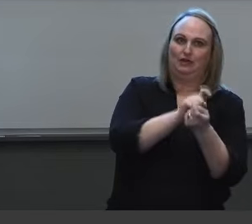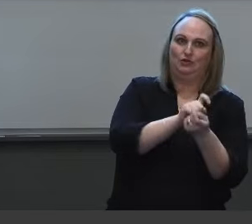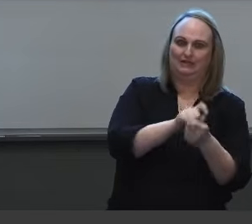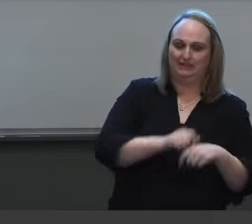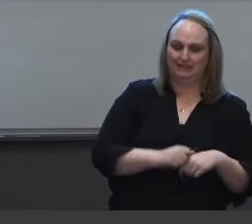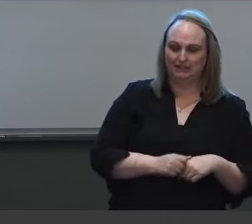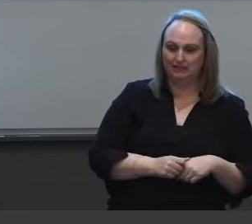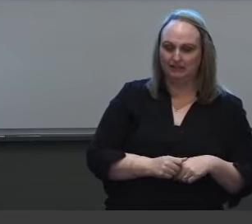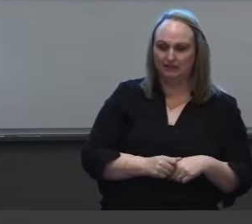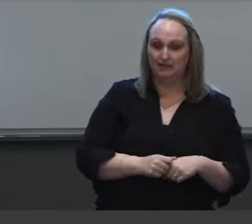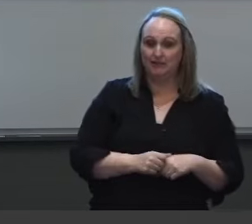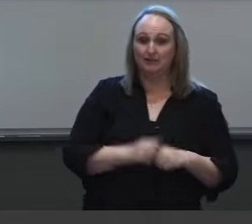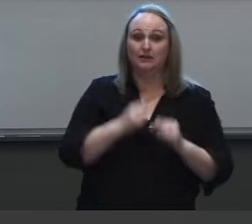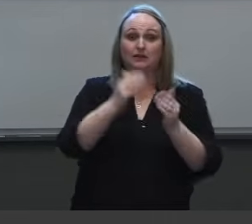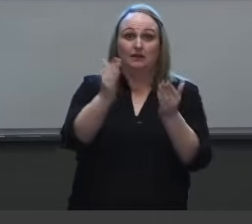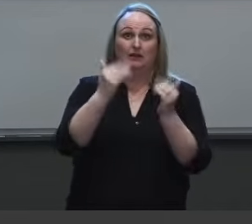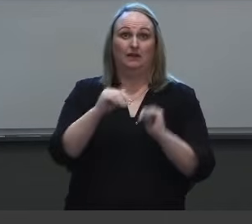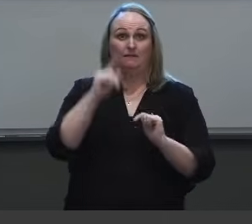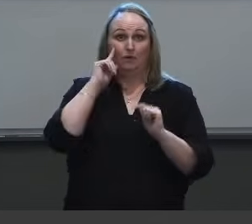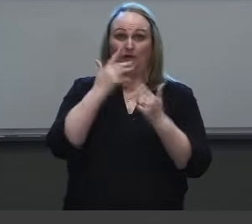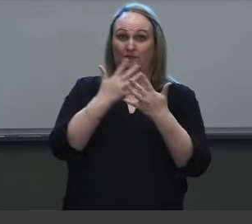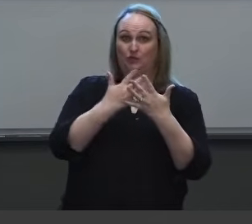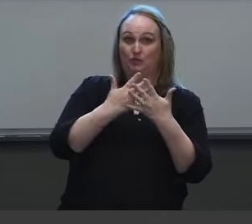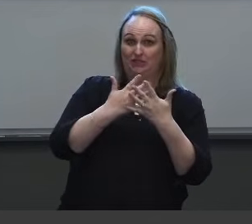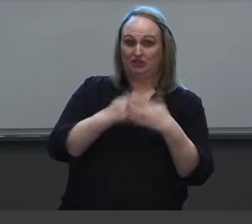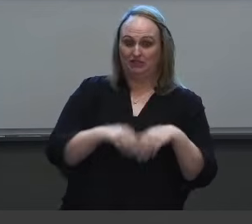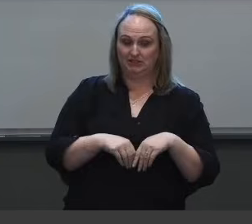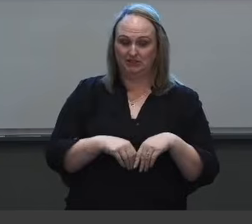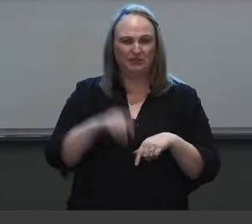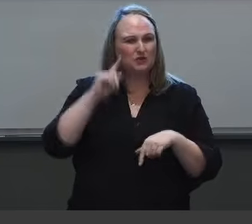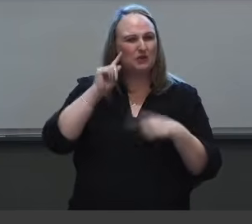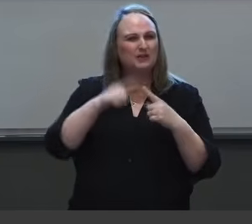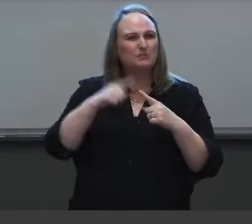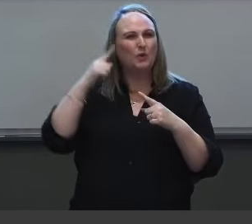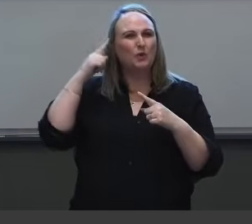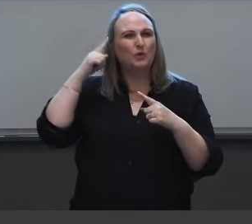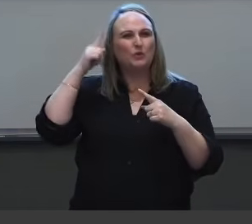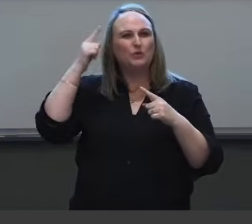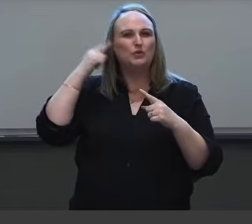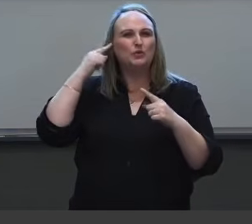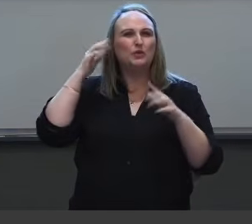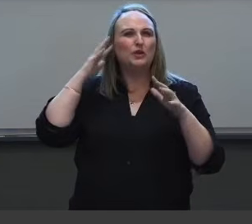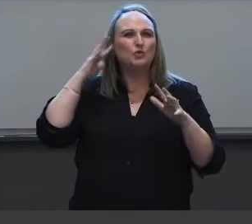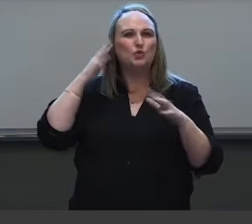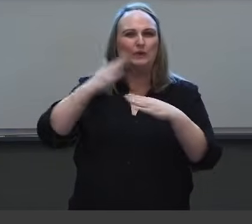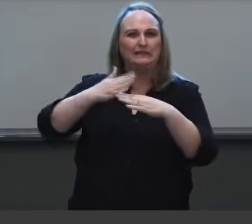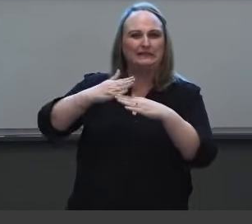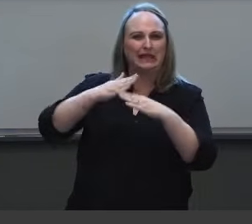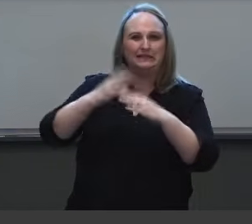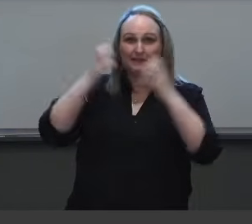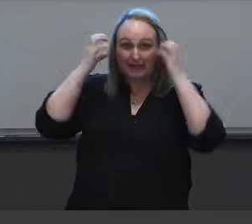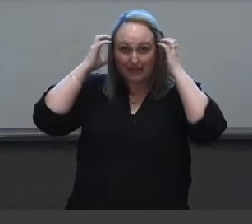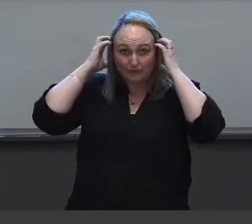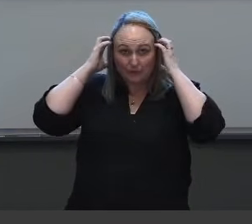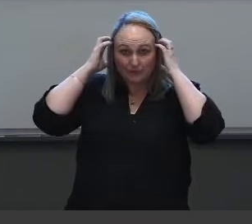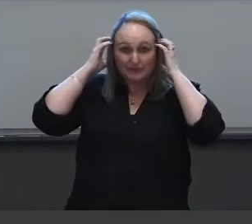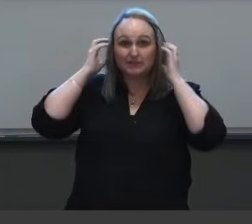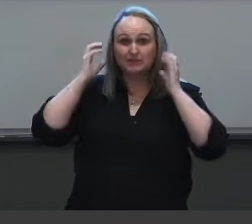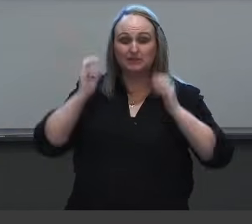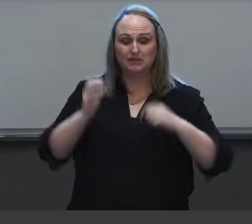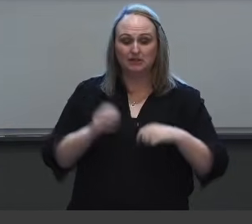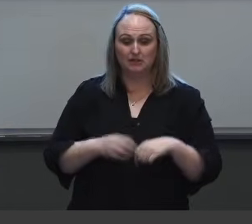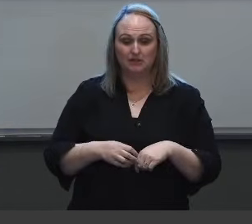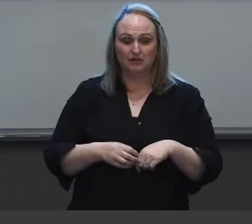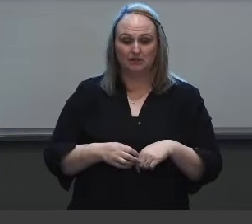And for the filtration, today you heard about noise-canceling headphones. So those